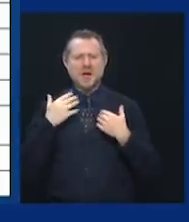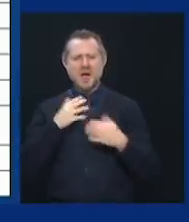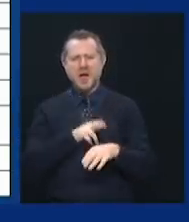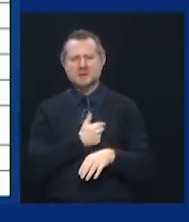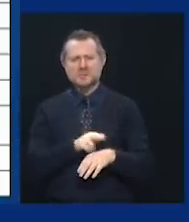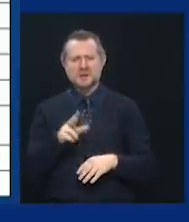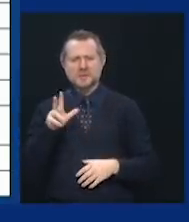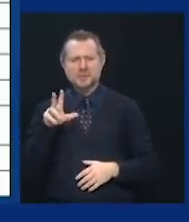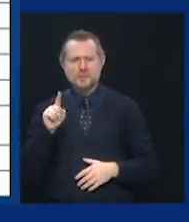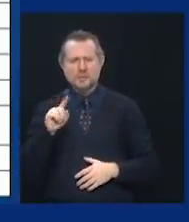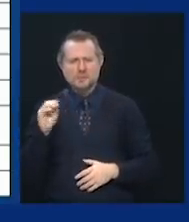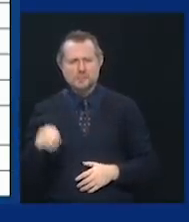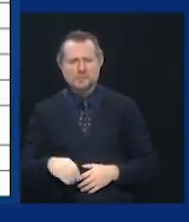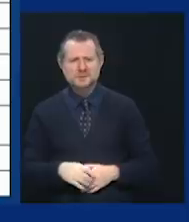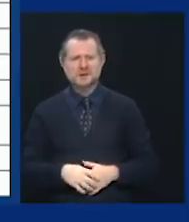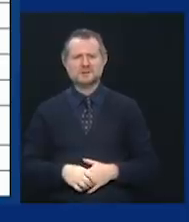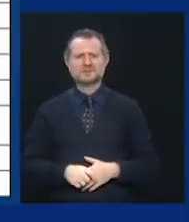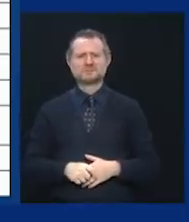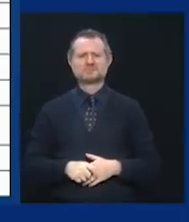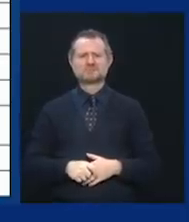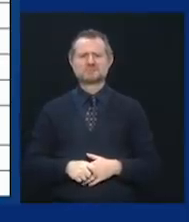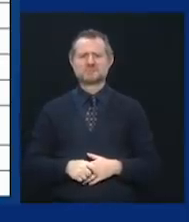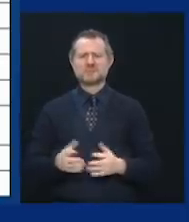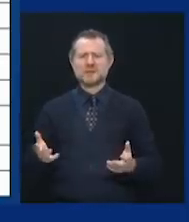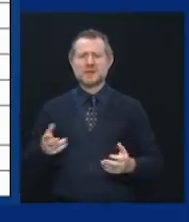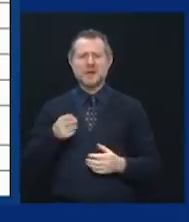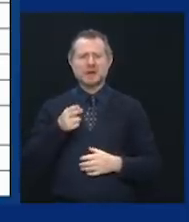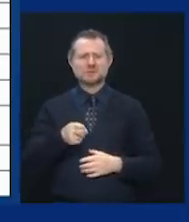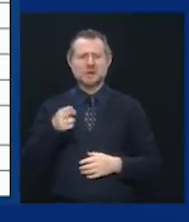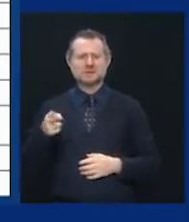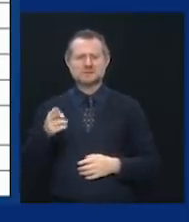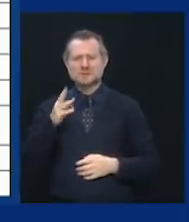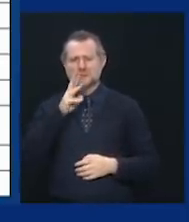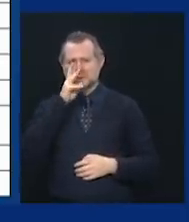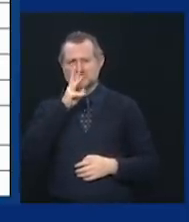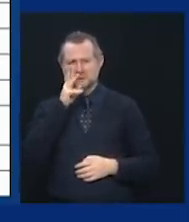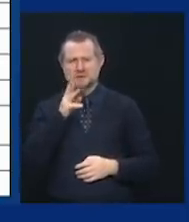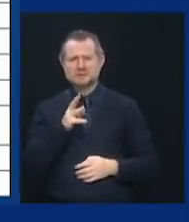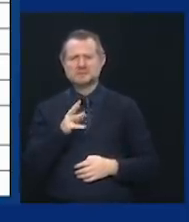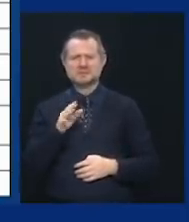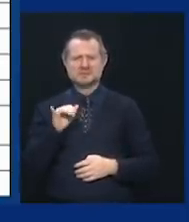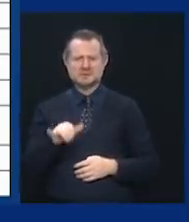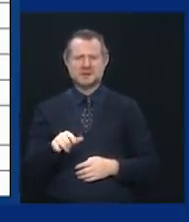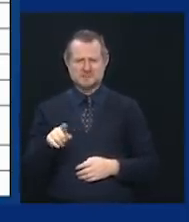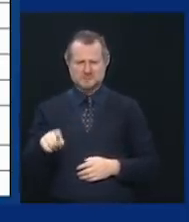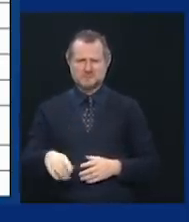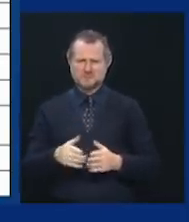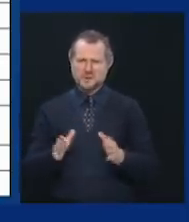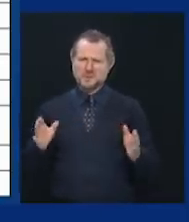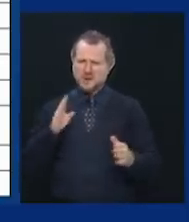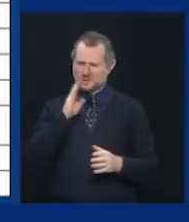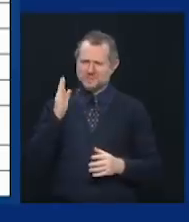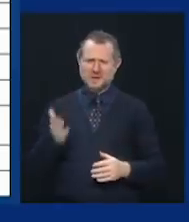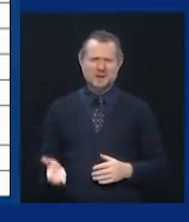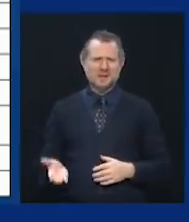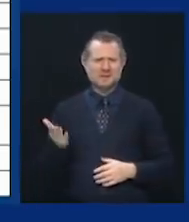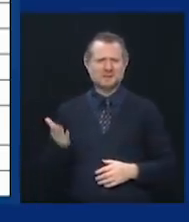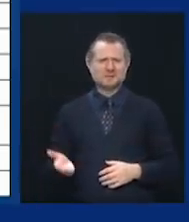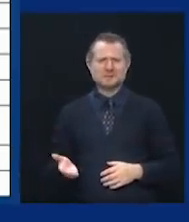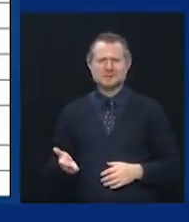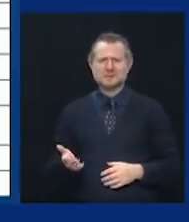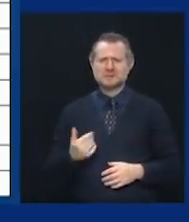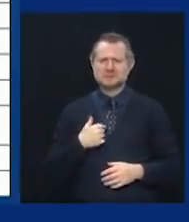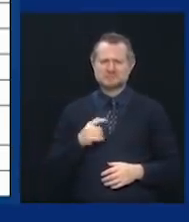32%. H&H, Westchester, Nassau, those are public hospitals. I need those